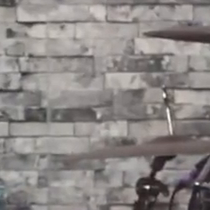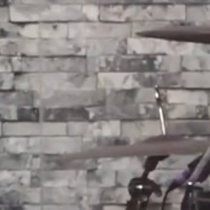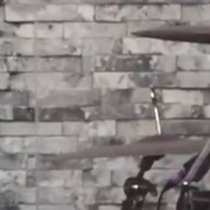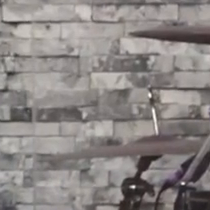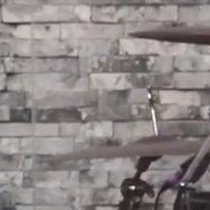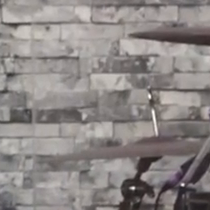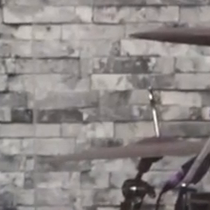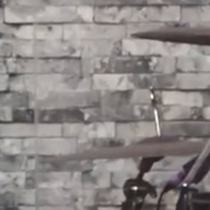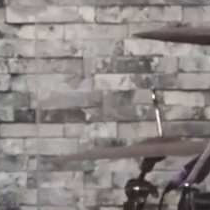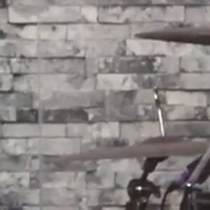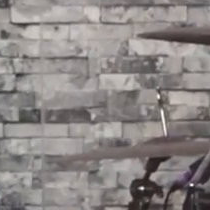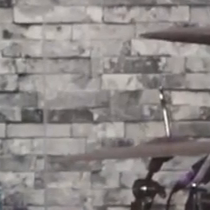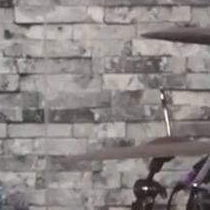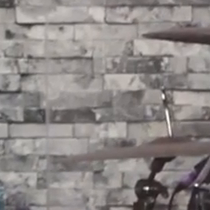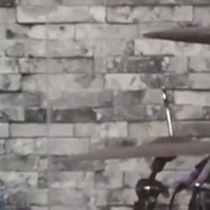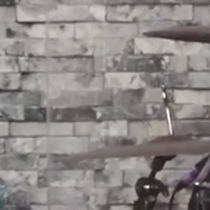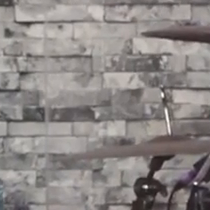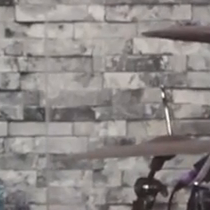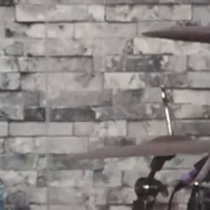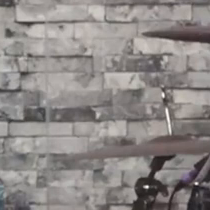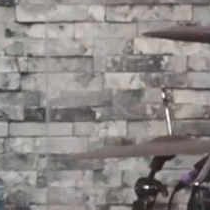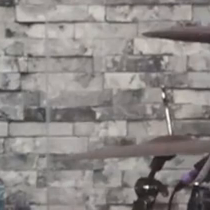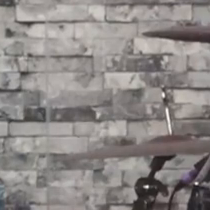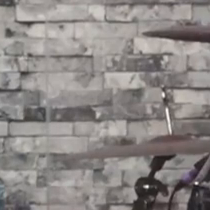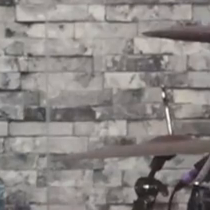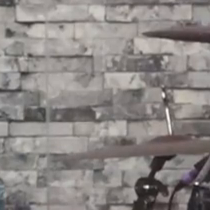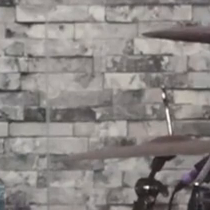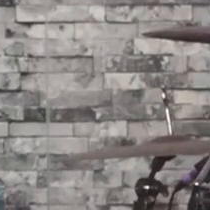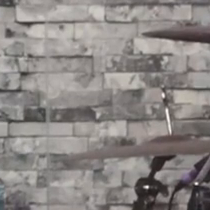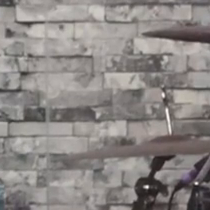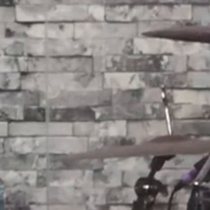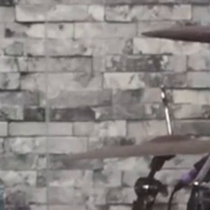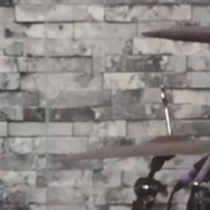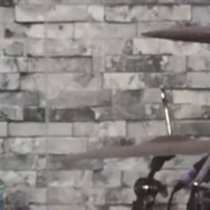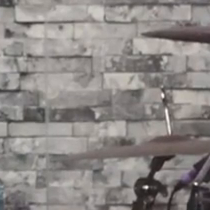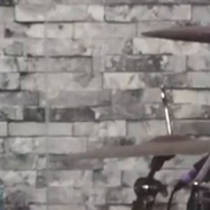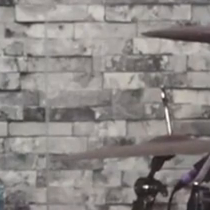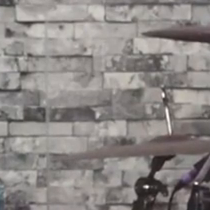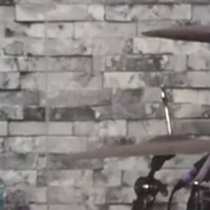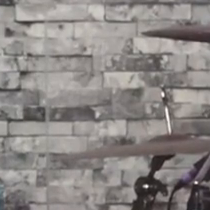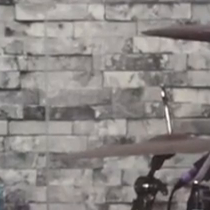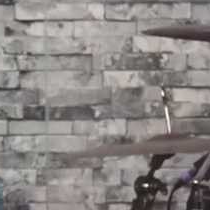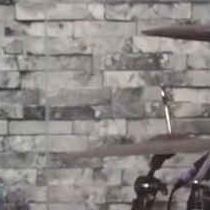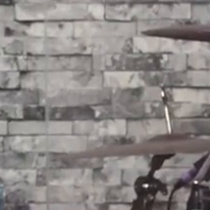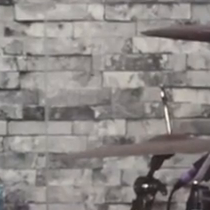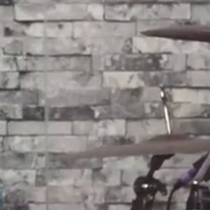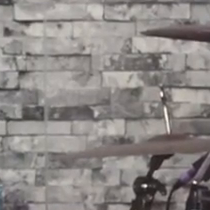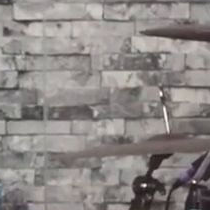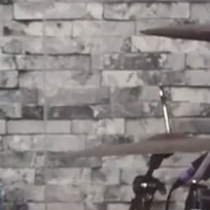be your holy name, my Father. Yes, I want to thank you. I know you are in this service